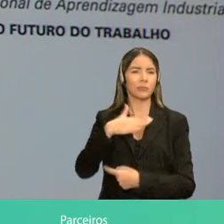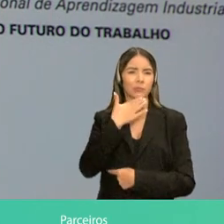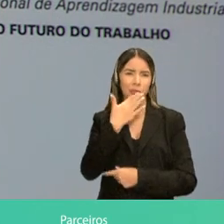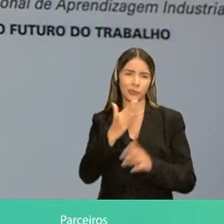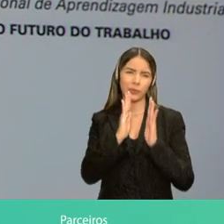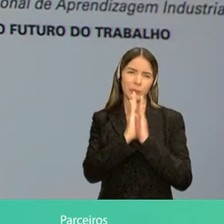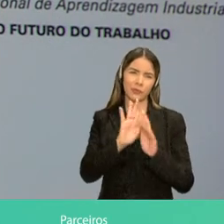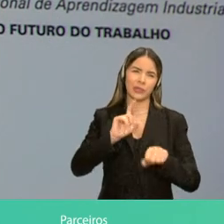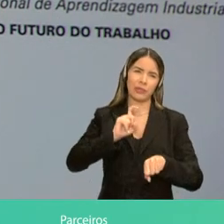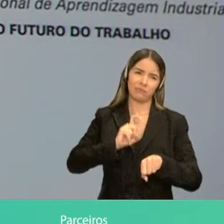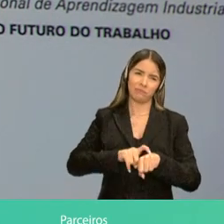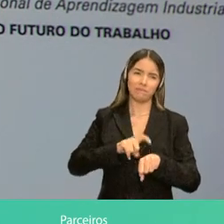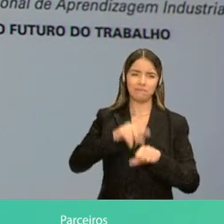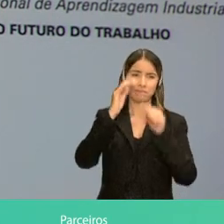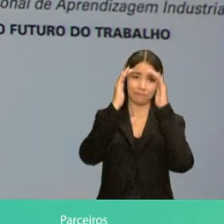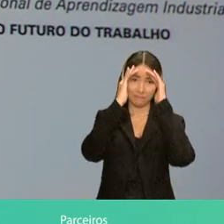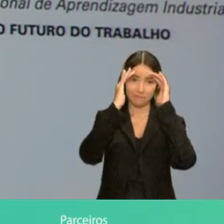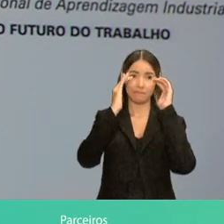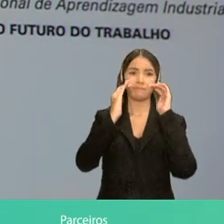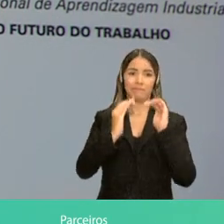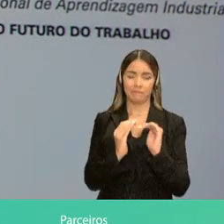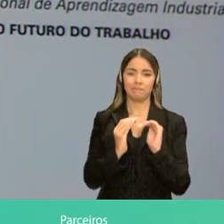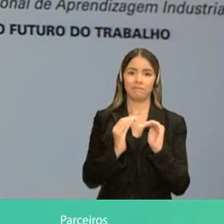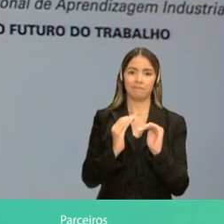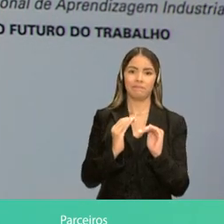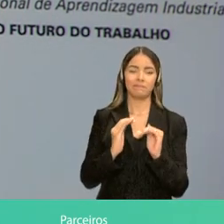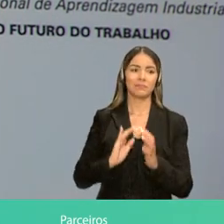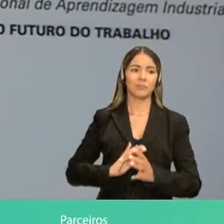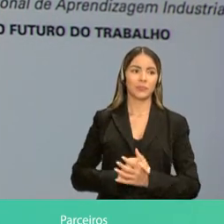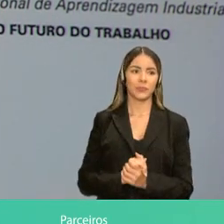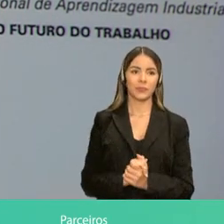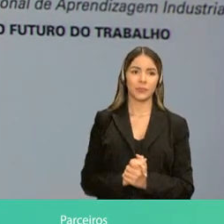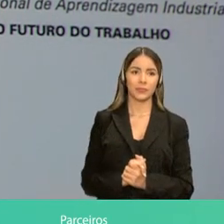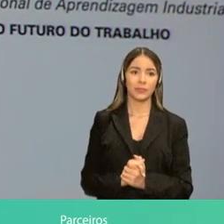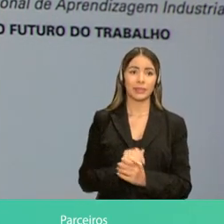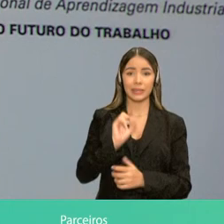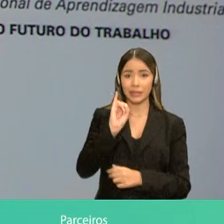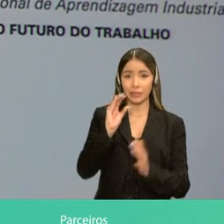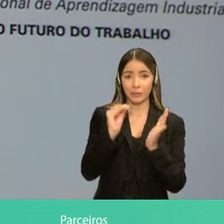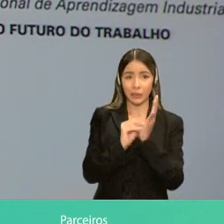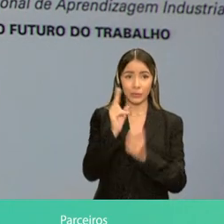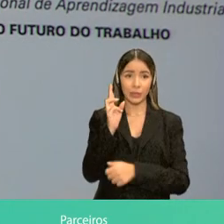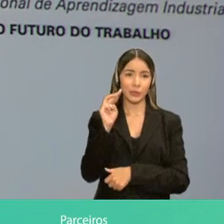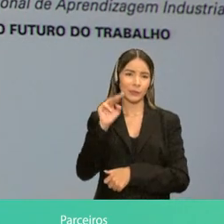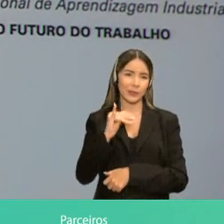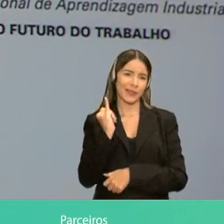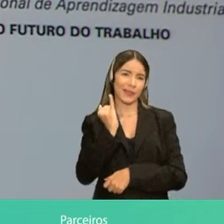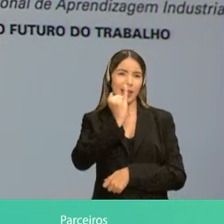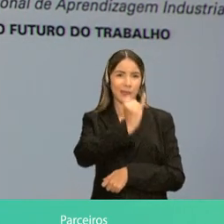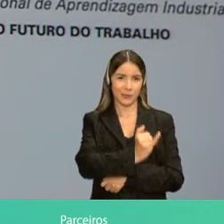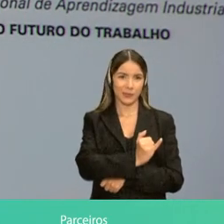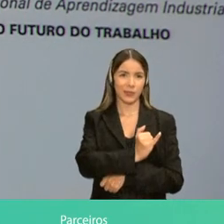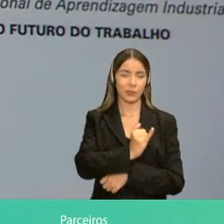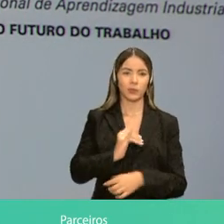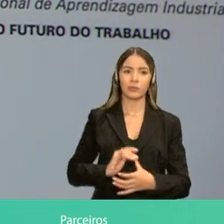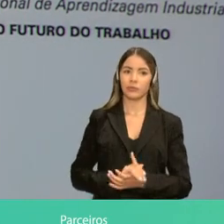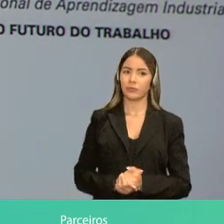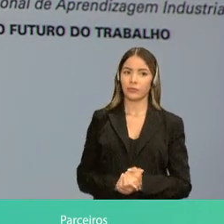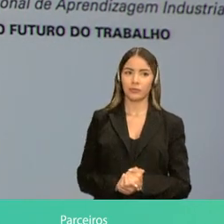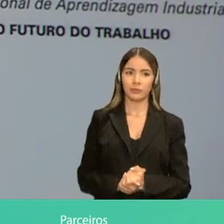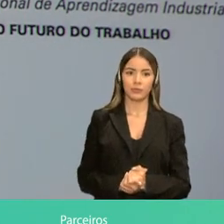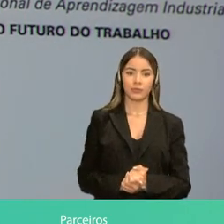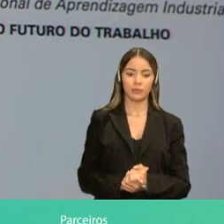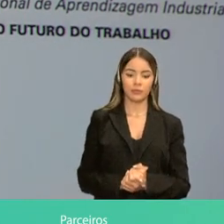maintain the lectures within the time established. When we are 2 minutes away from the end of that limit, I will let you